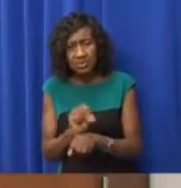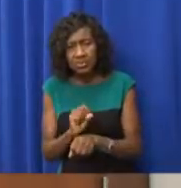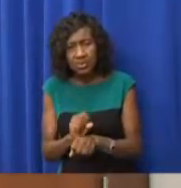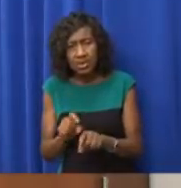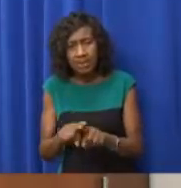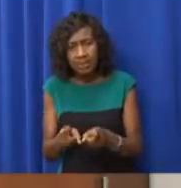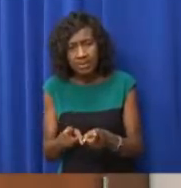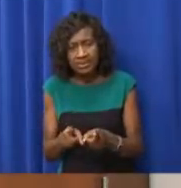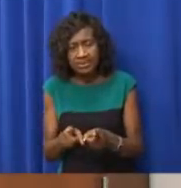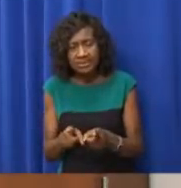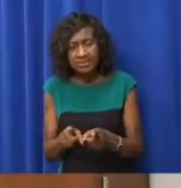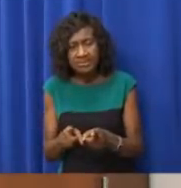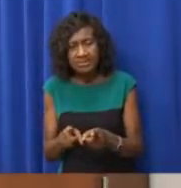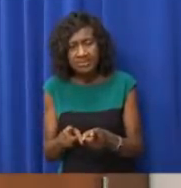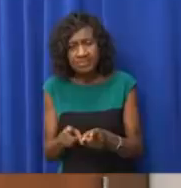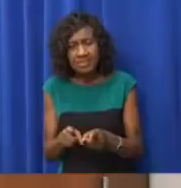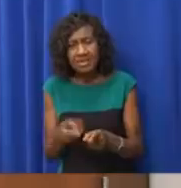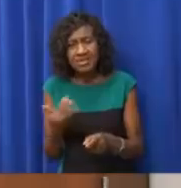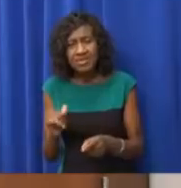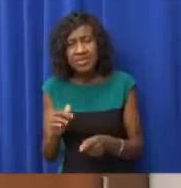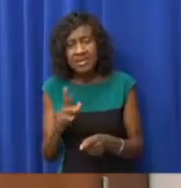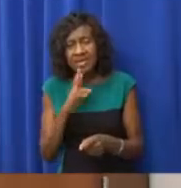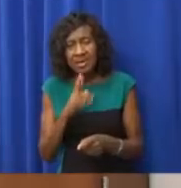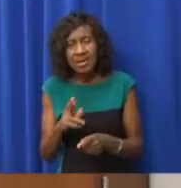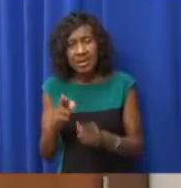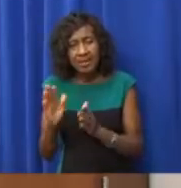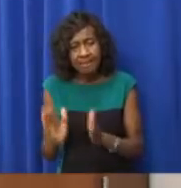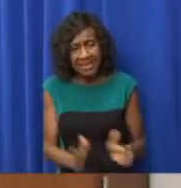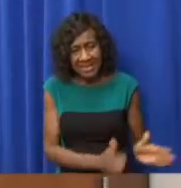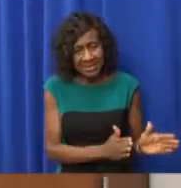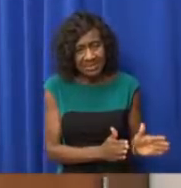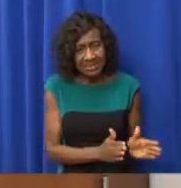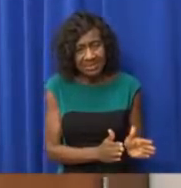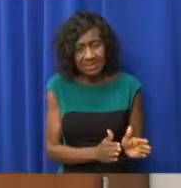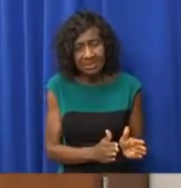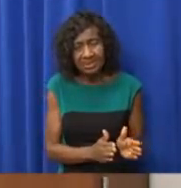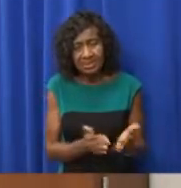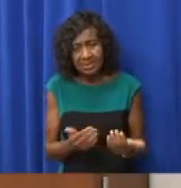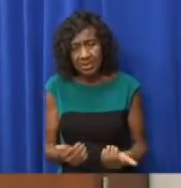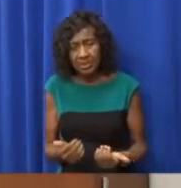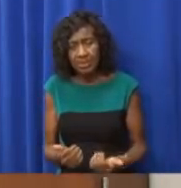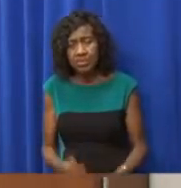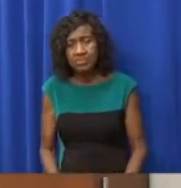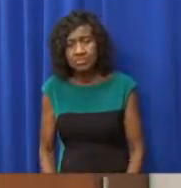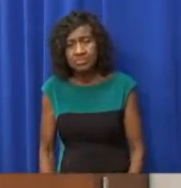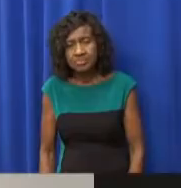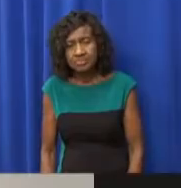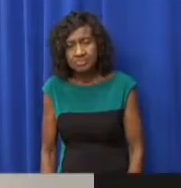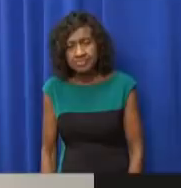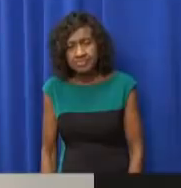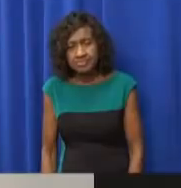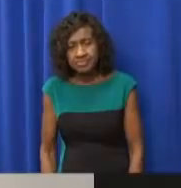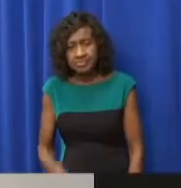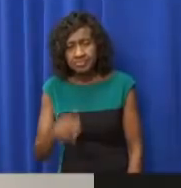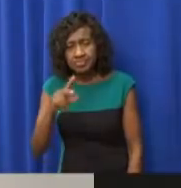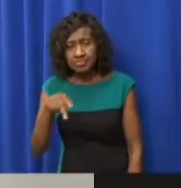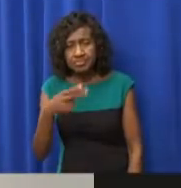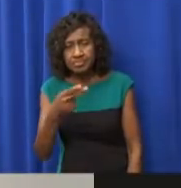that scenario into their plans, or sorry, they have built it into their plans. Okay, you said phase